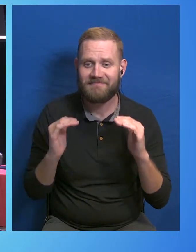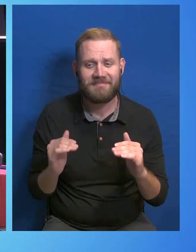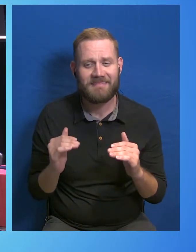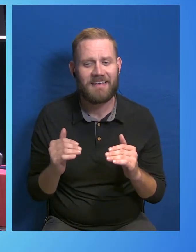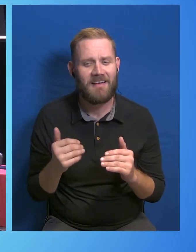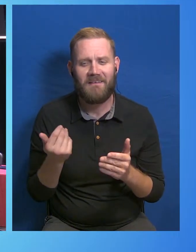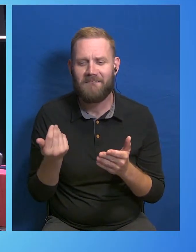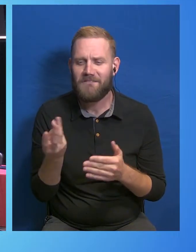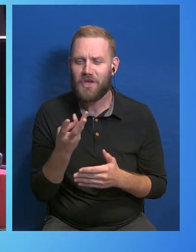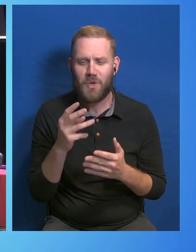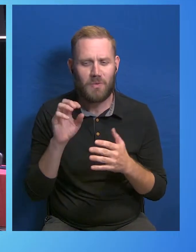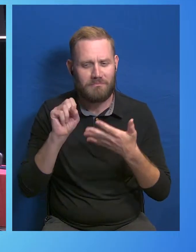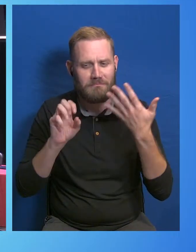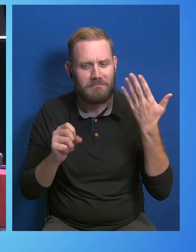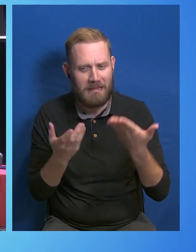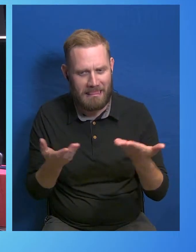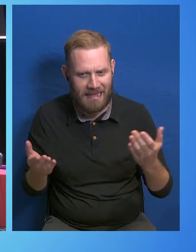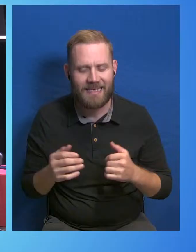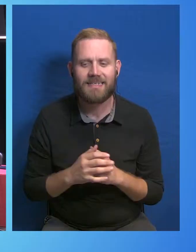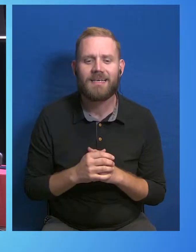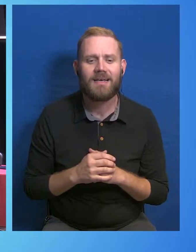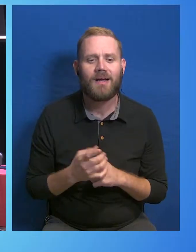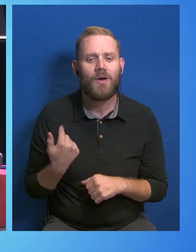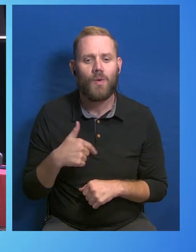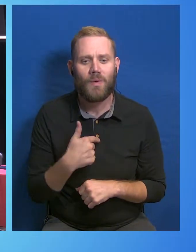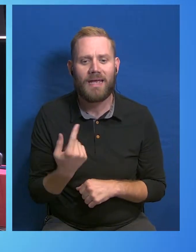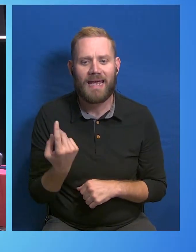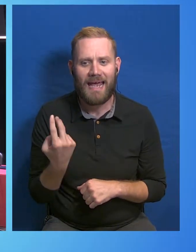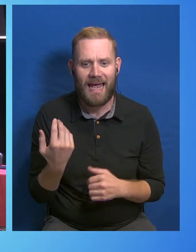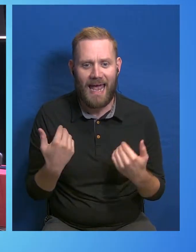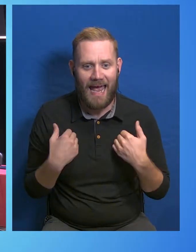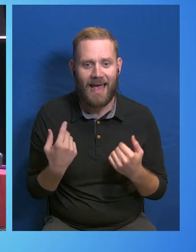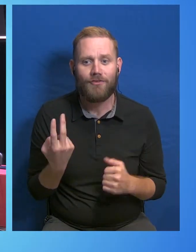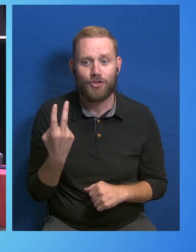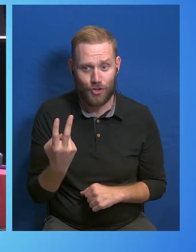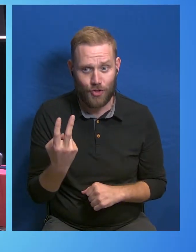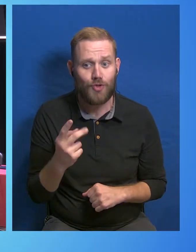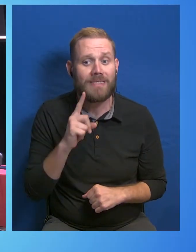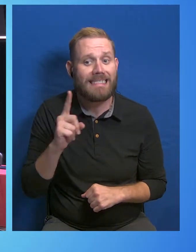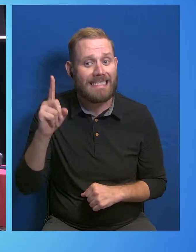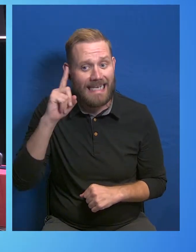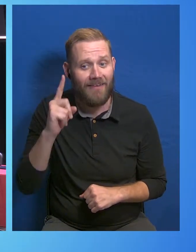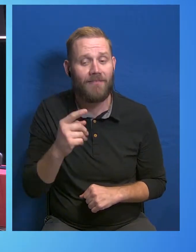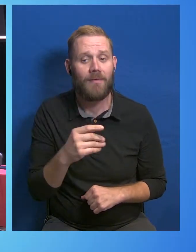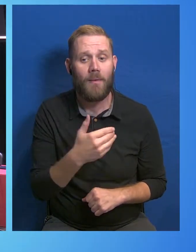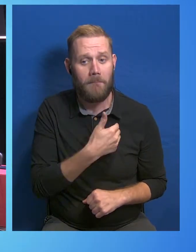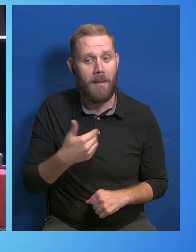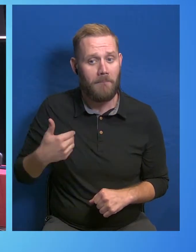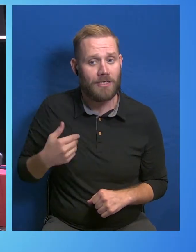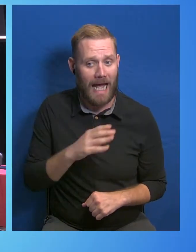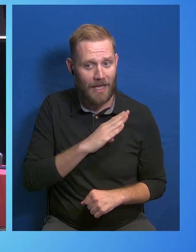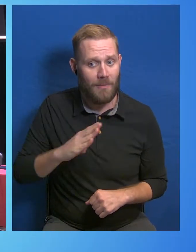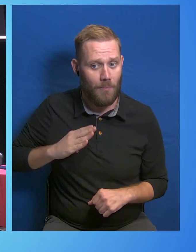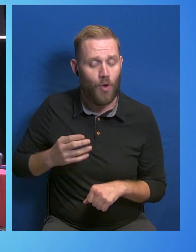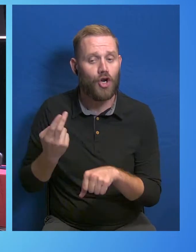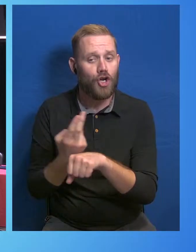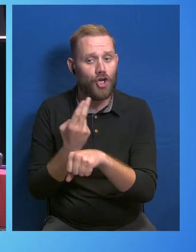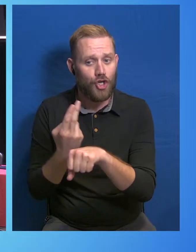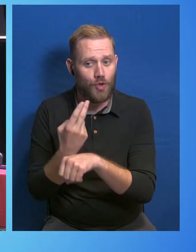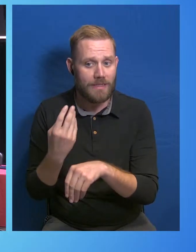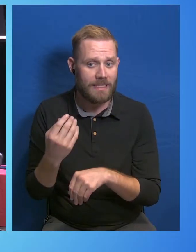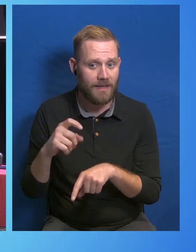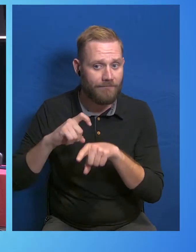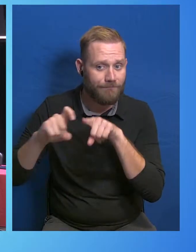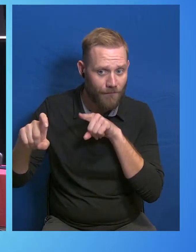couple of housekeeping items. We do have 2 deaf board members that are on the phone, and they are using